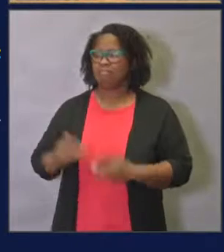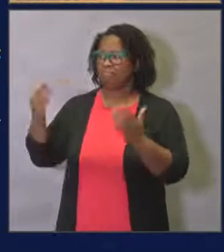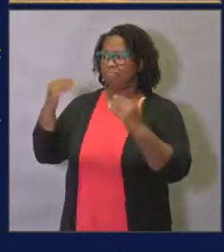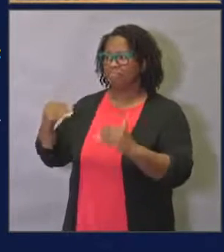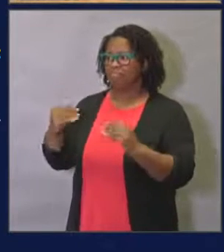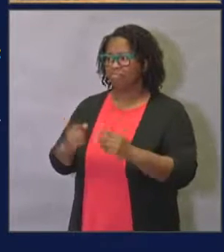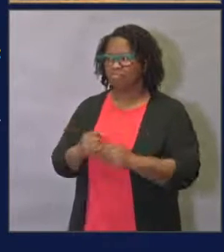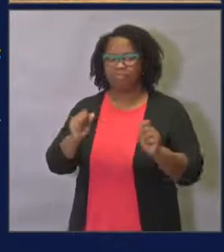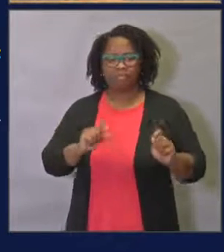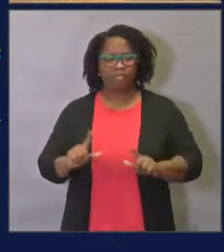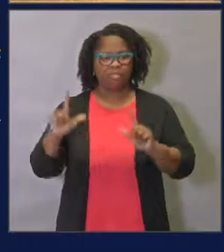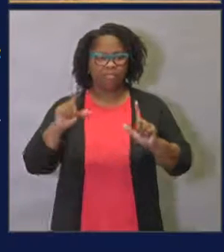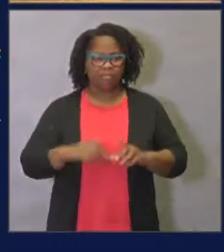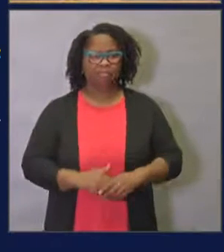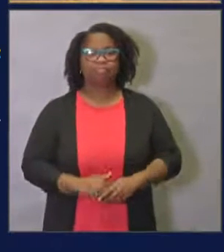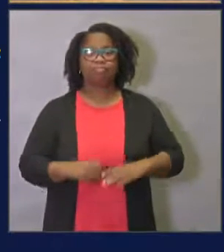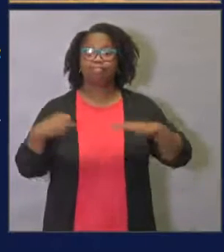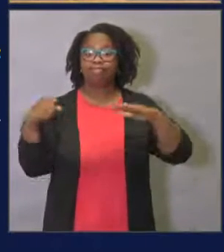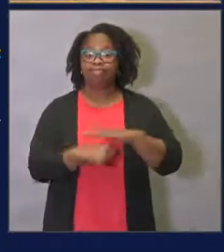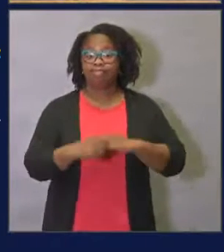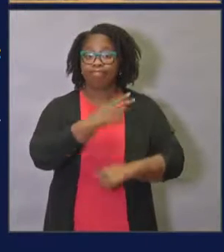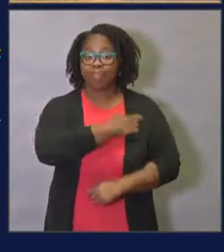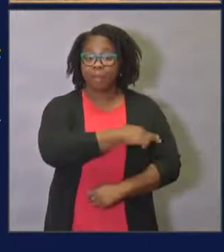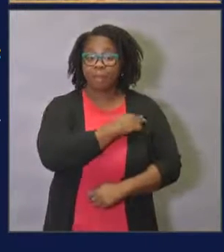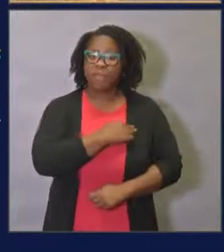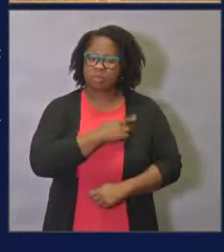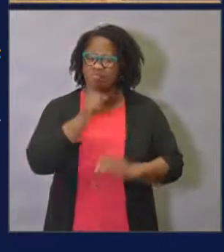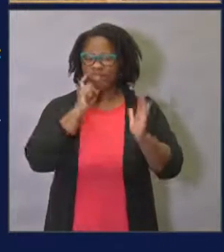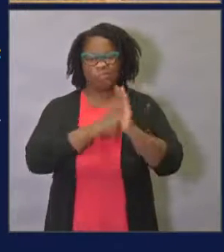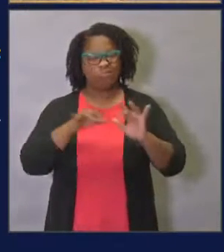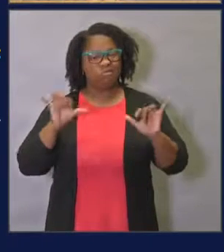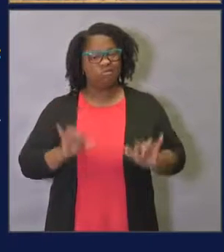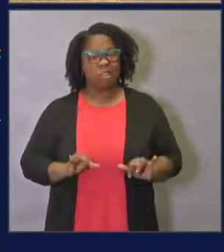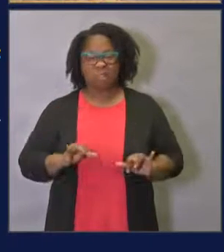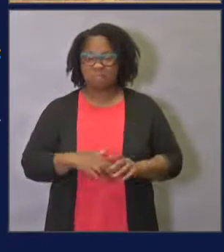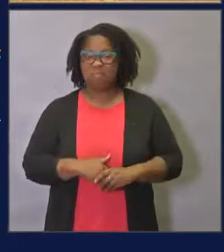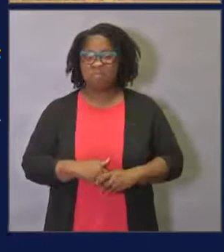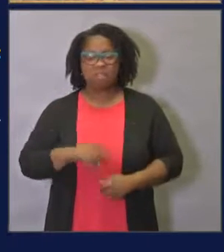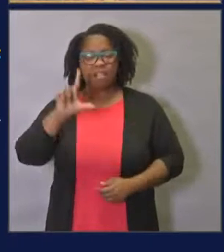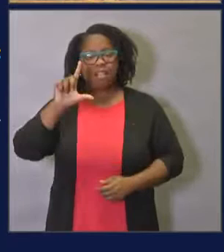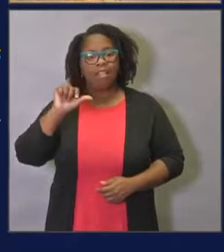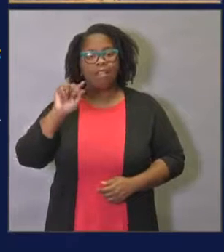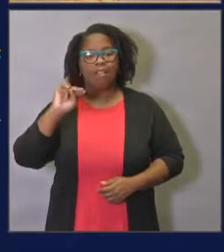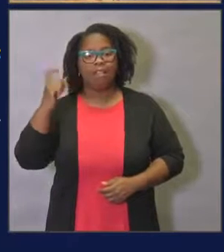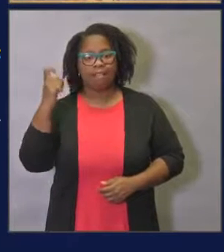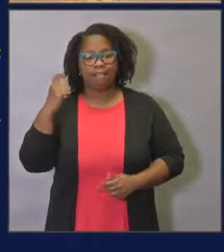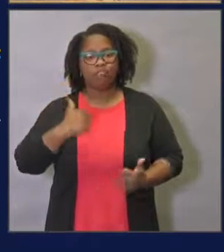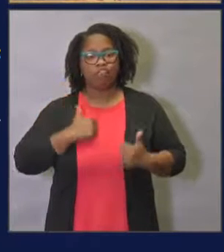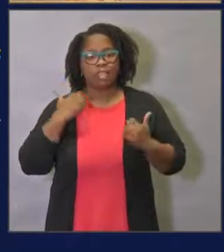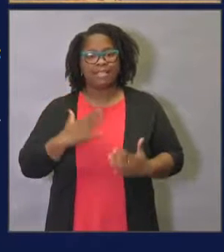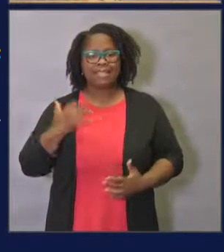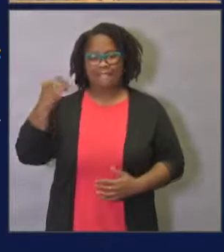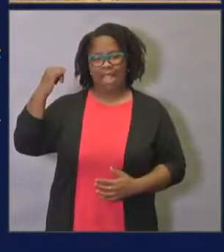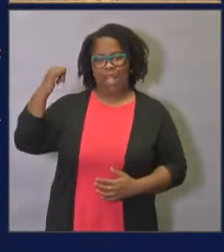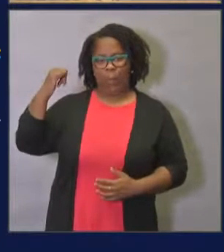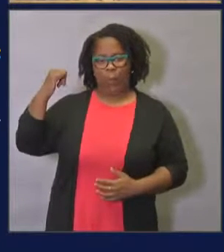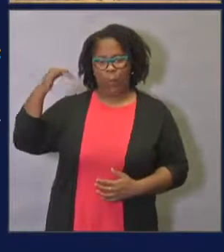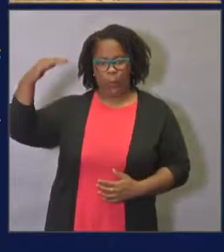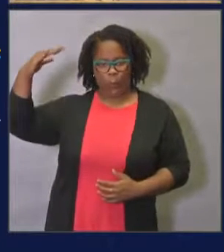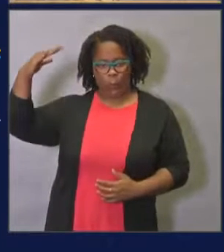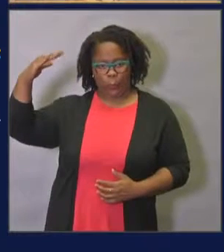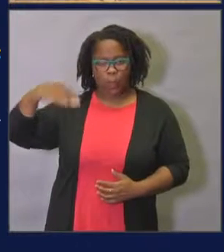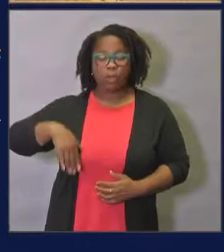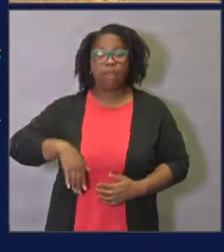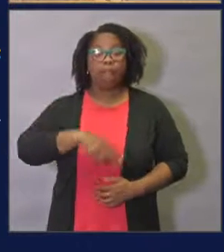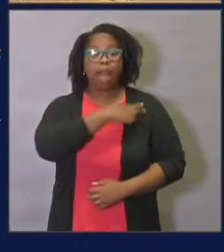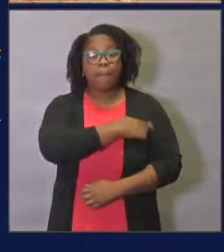rates by race and ethnicity are also widening. Latinx residents, again shown here in yellow, have a hospitalization